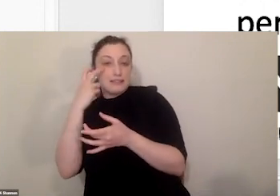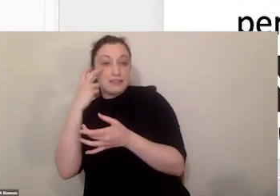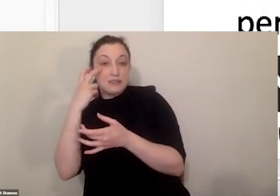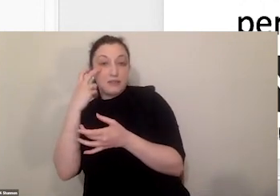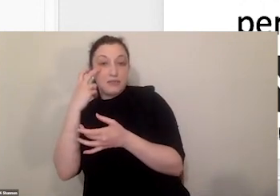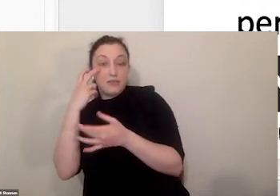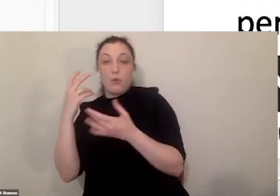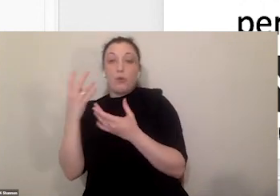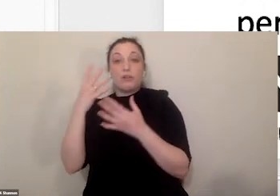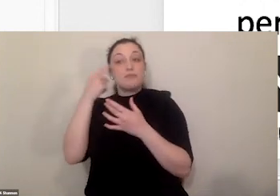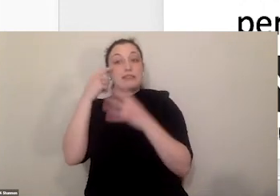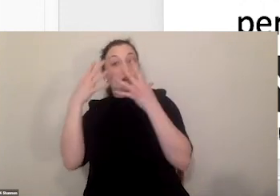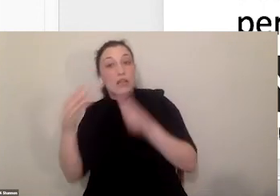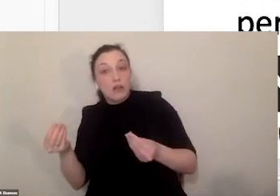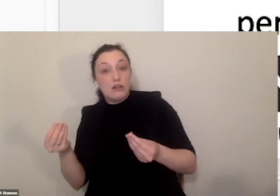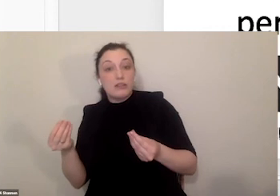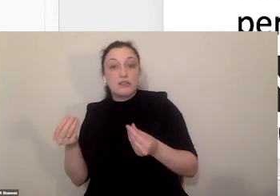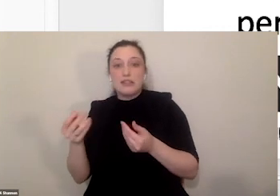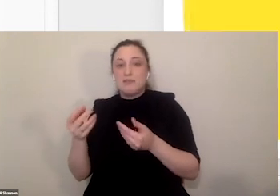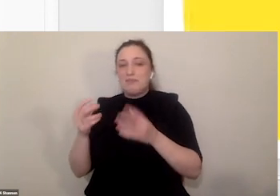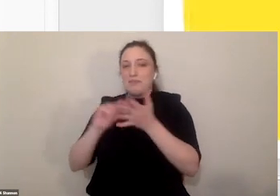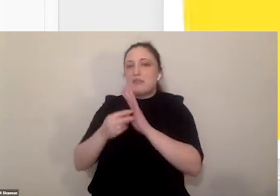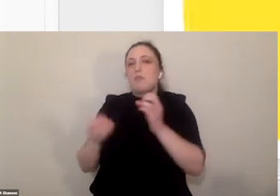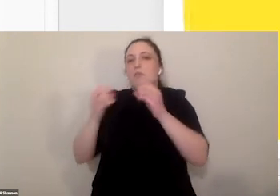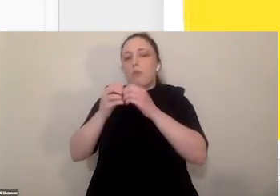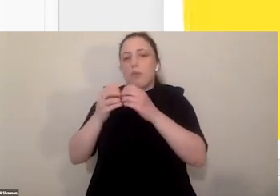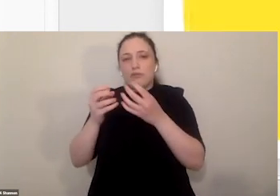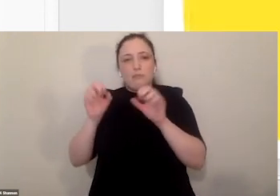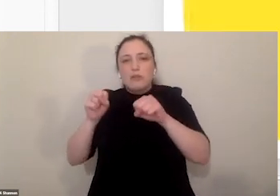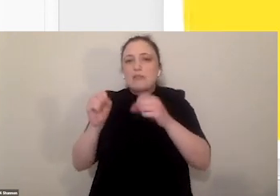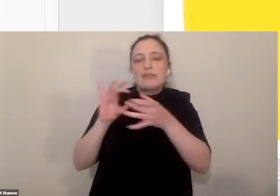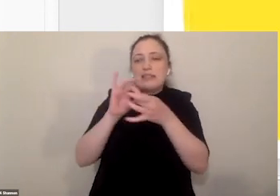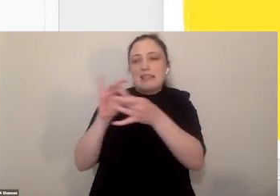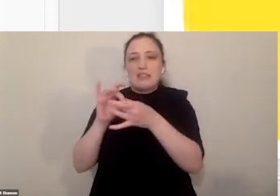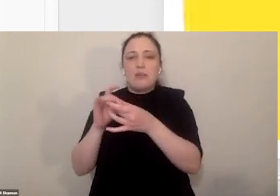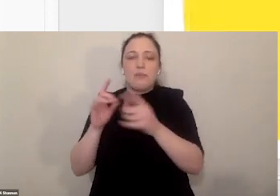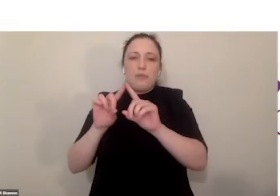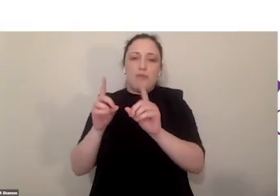so well and where there's still work to do. Thank you very much for listening, and I'm very happy to take questions.